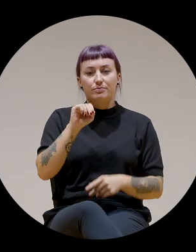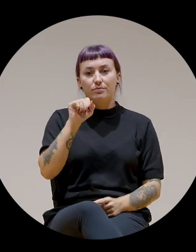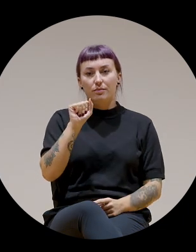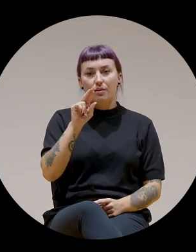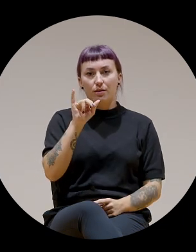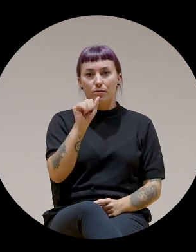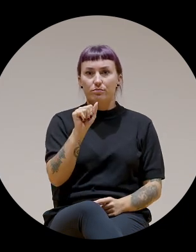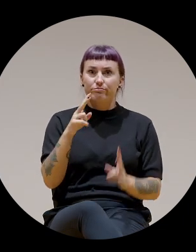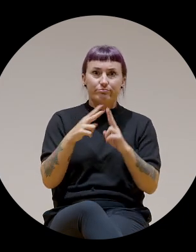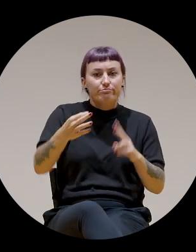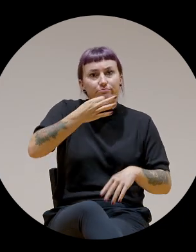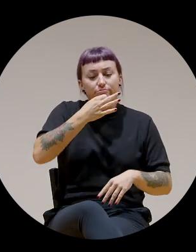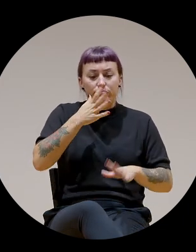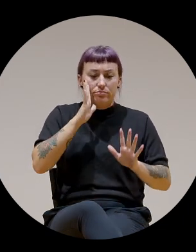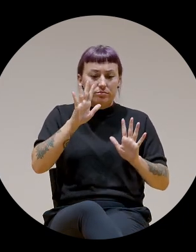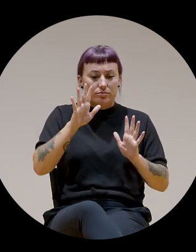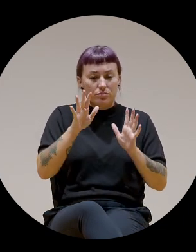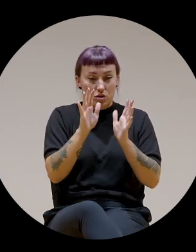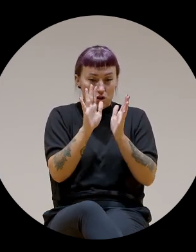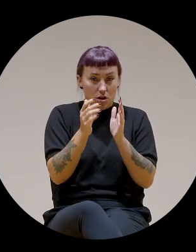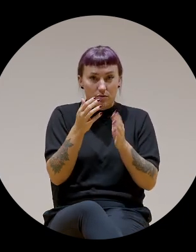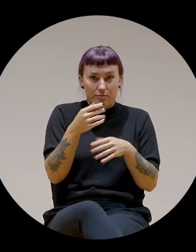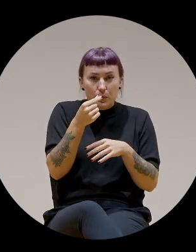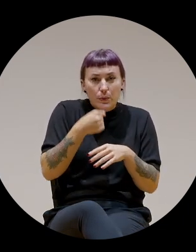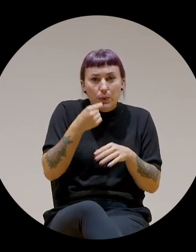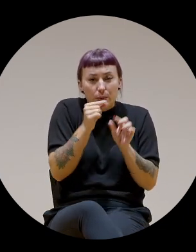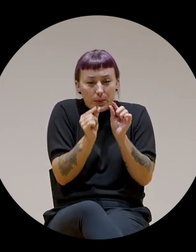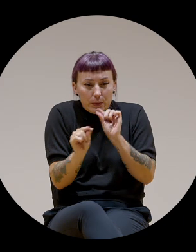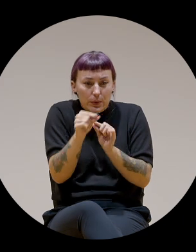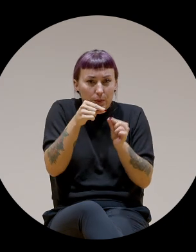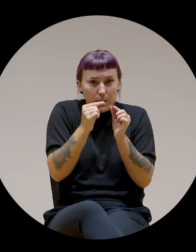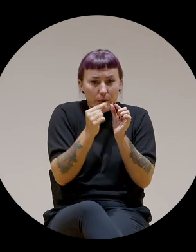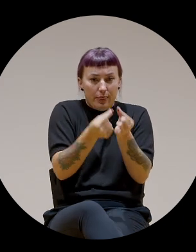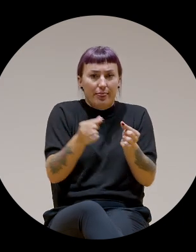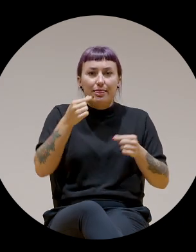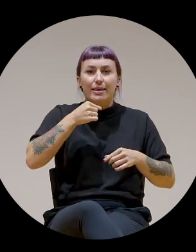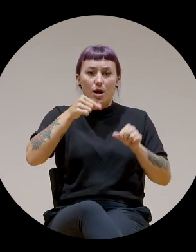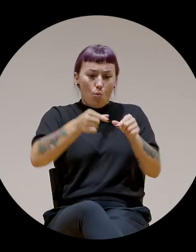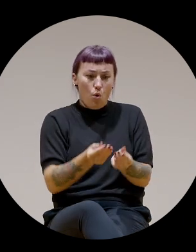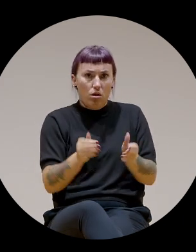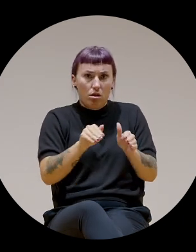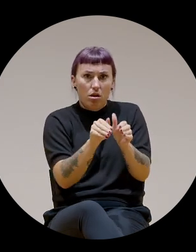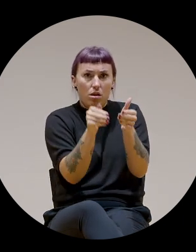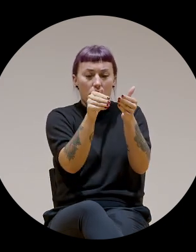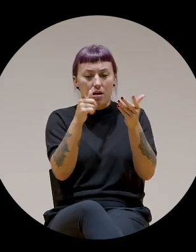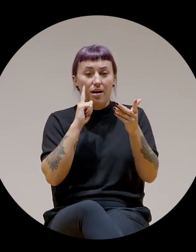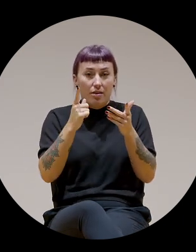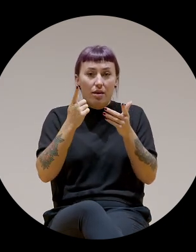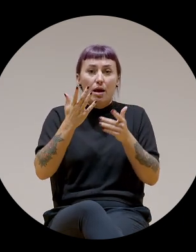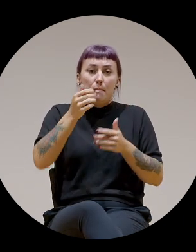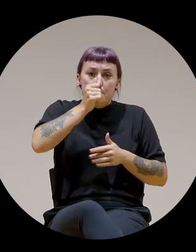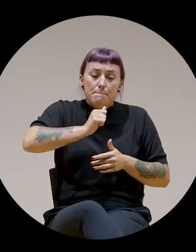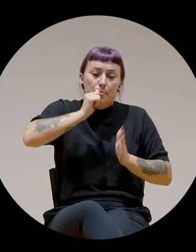was very expert at shaping fine, thin-walled pottery, and then patiently burnishing the